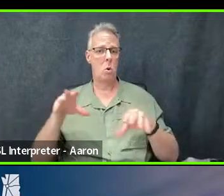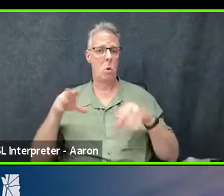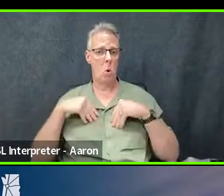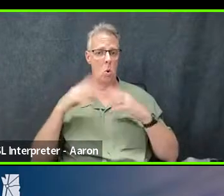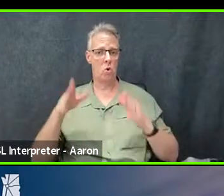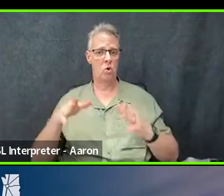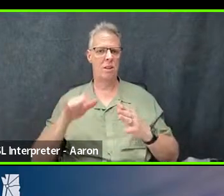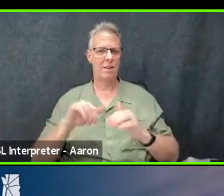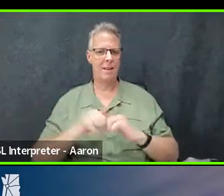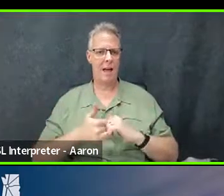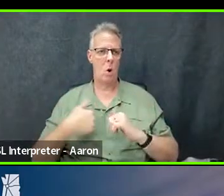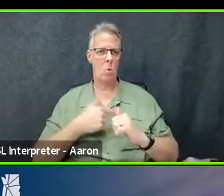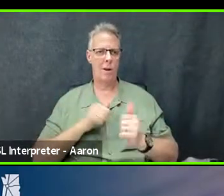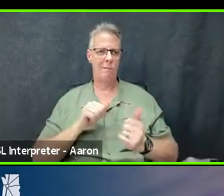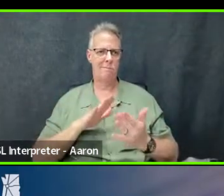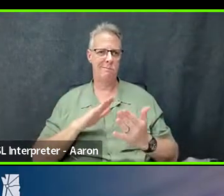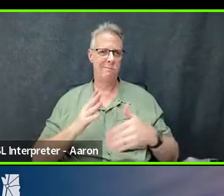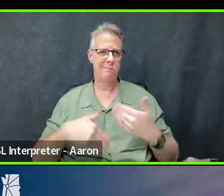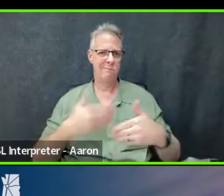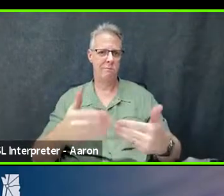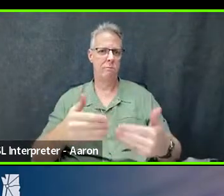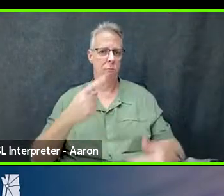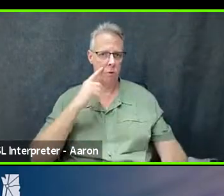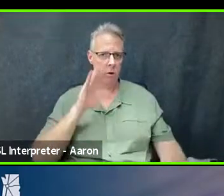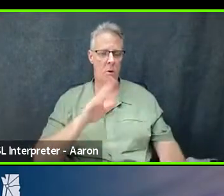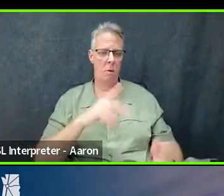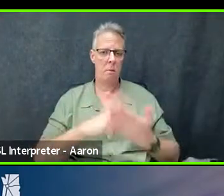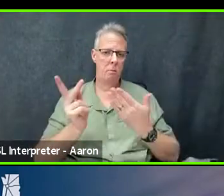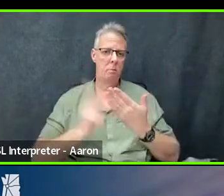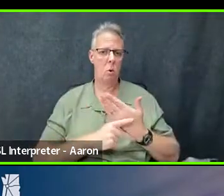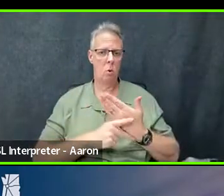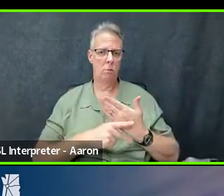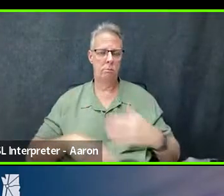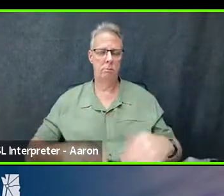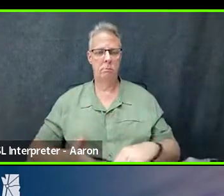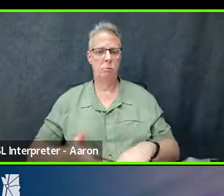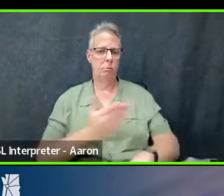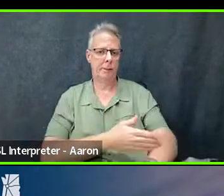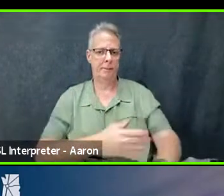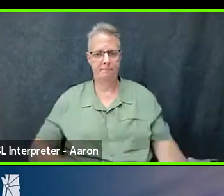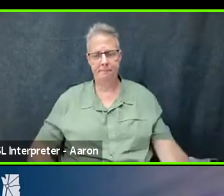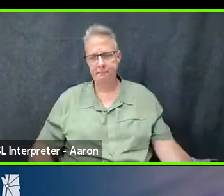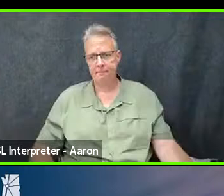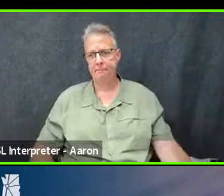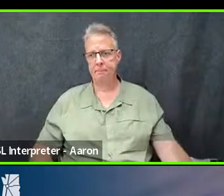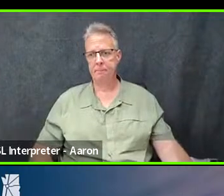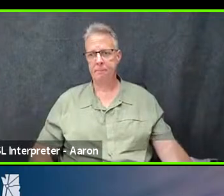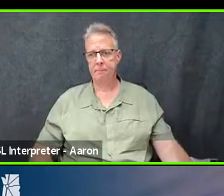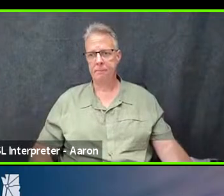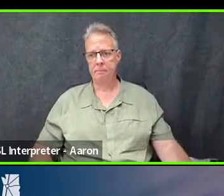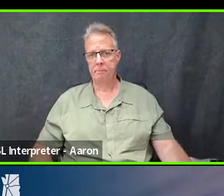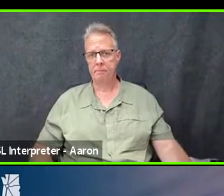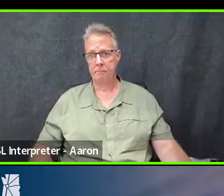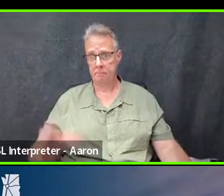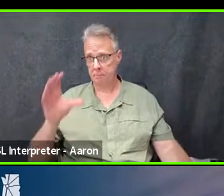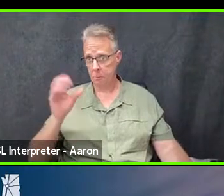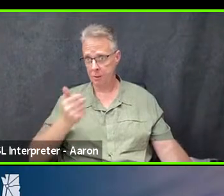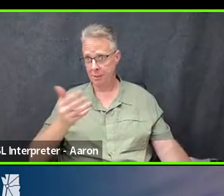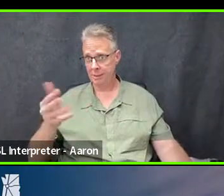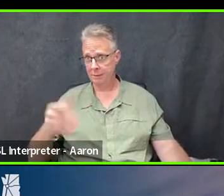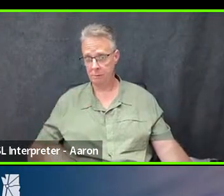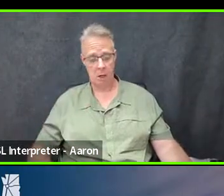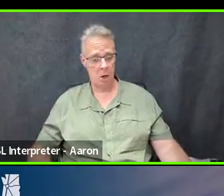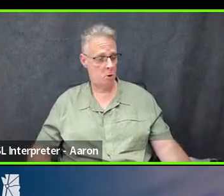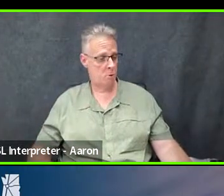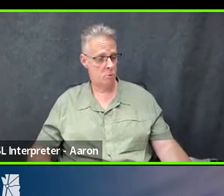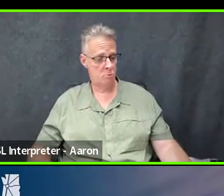so that's kind of what's been pushed forward as part of the program improvements. Did I miss anything, Shilpa?